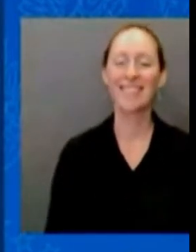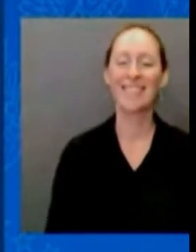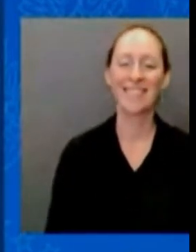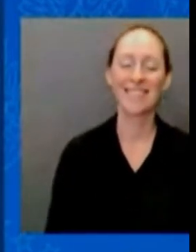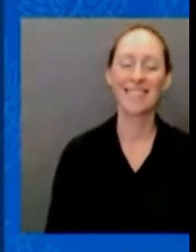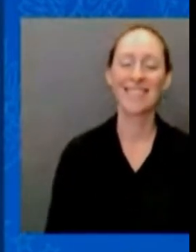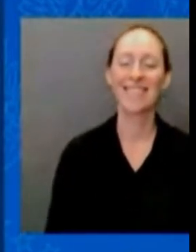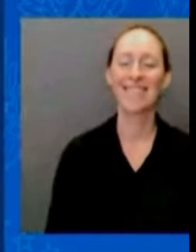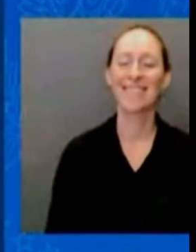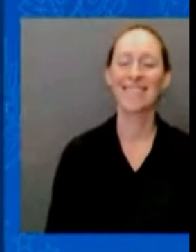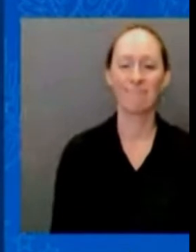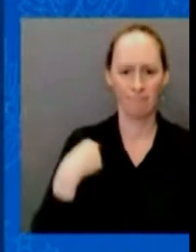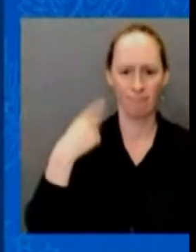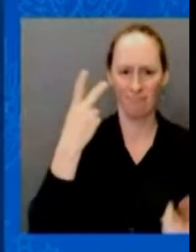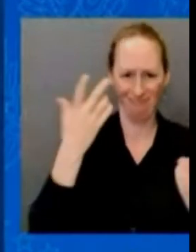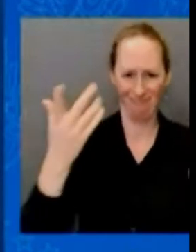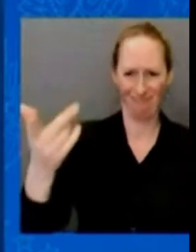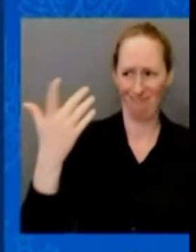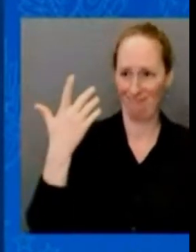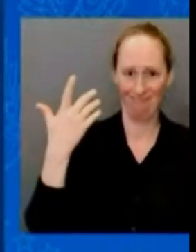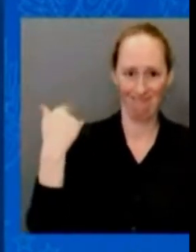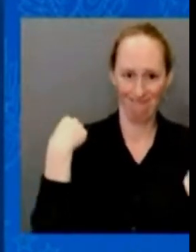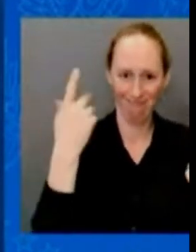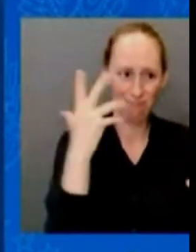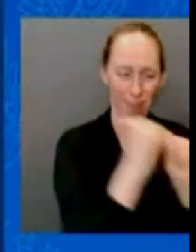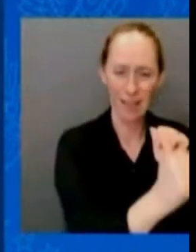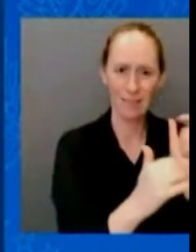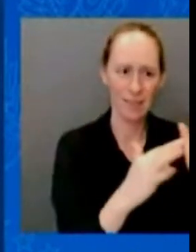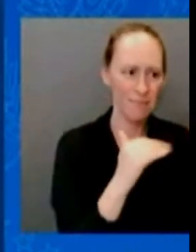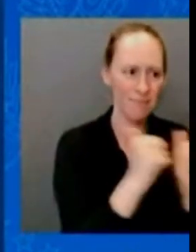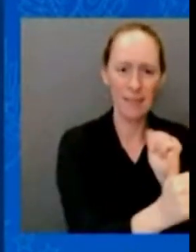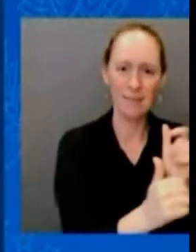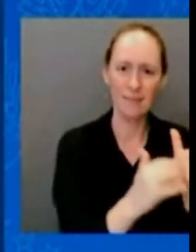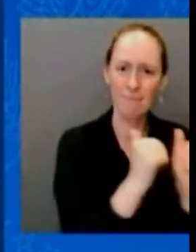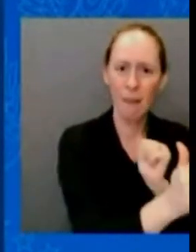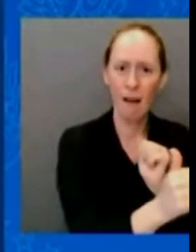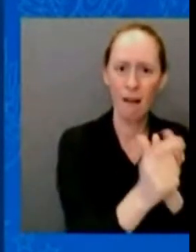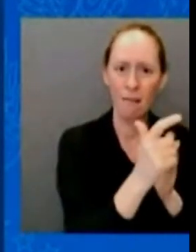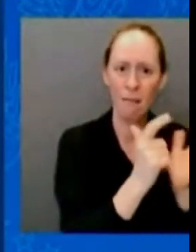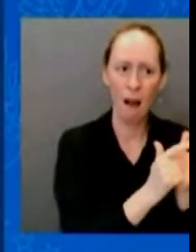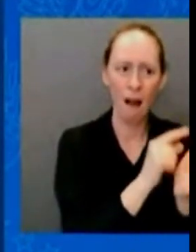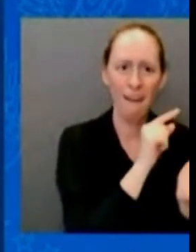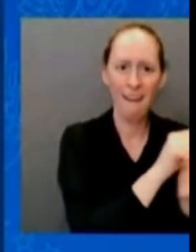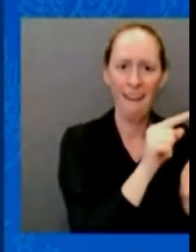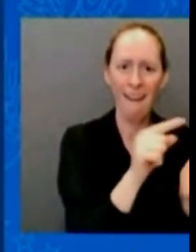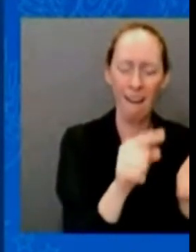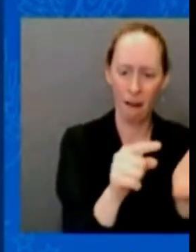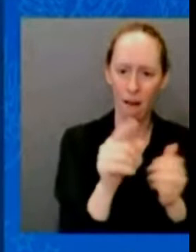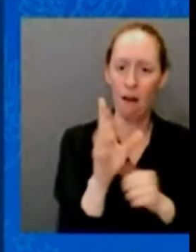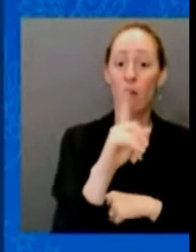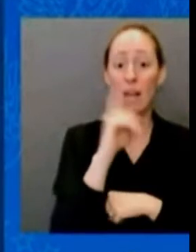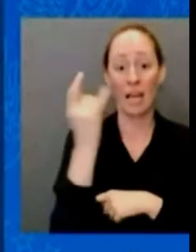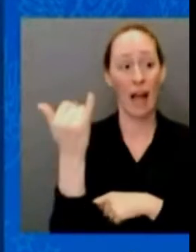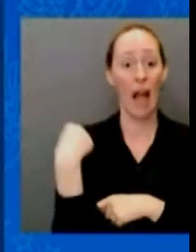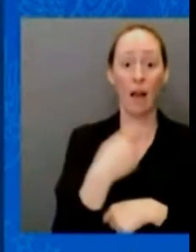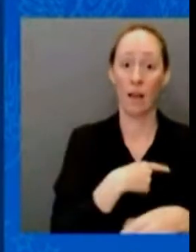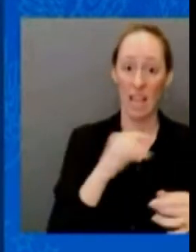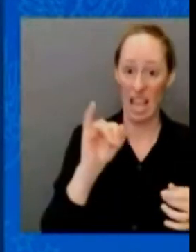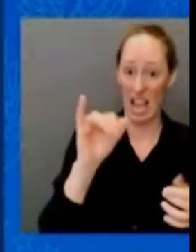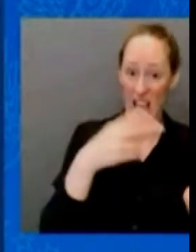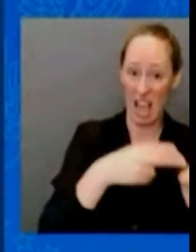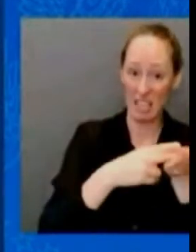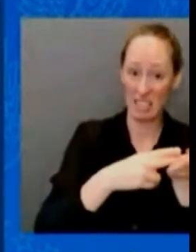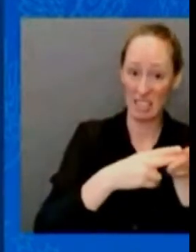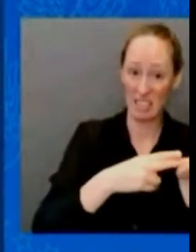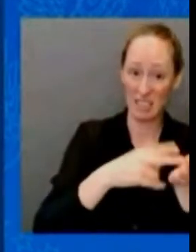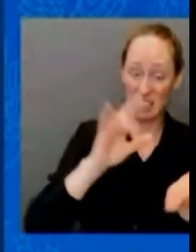wouldn't be here today. It's not hyperbole. We wouldn't be here today without him. And Kristen's, as I said, hometown here in upstate New York. She's a fighter for